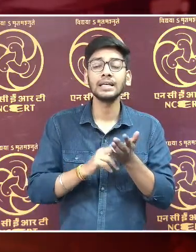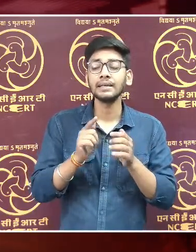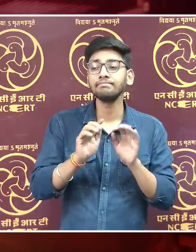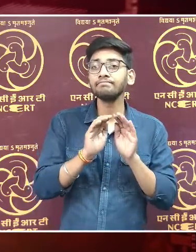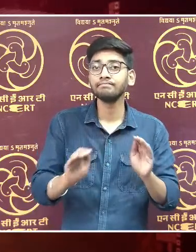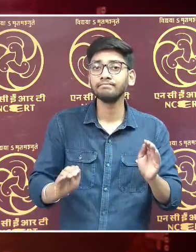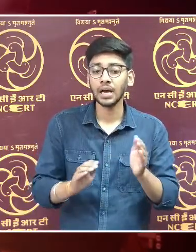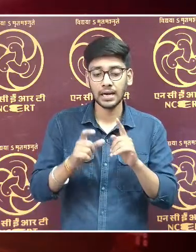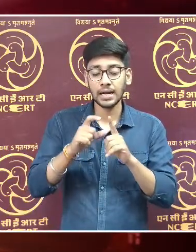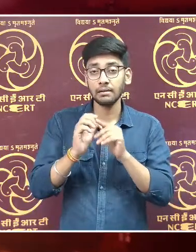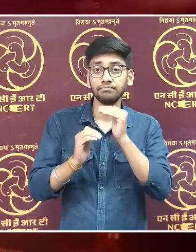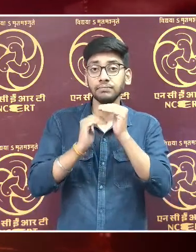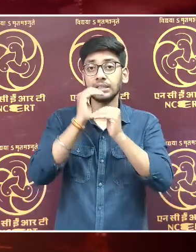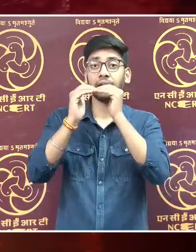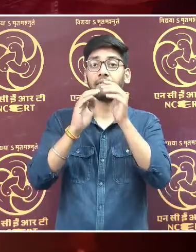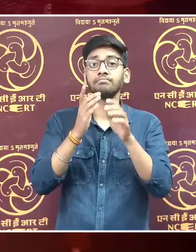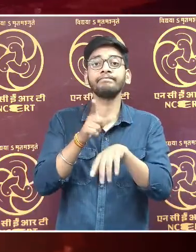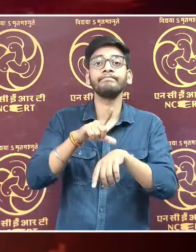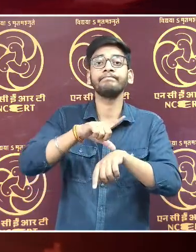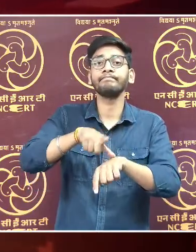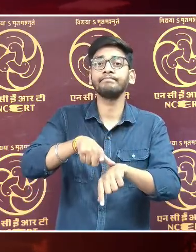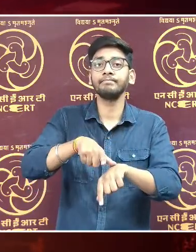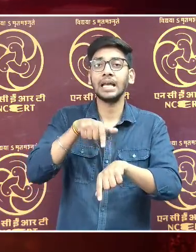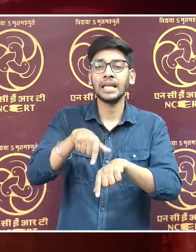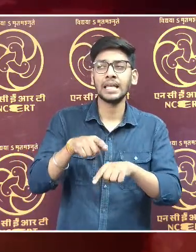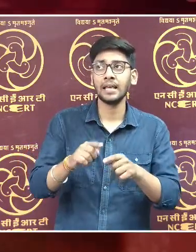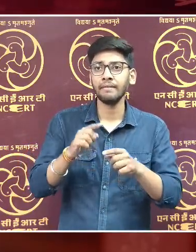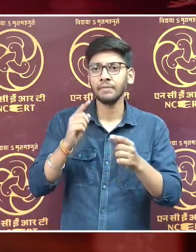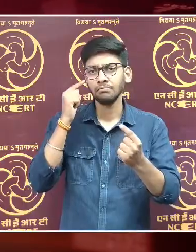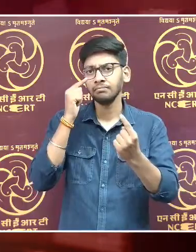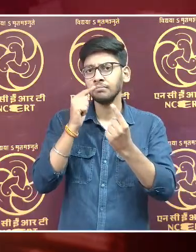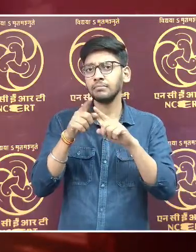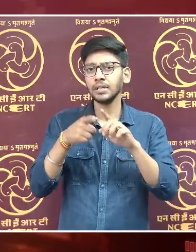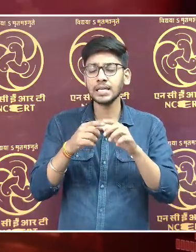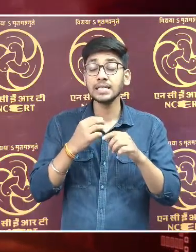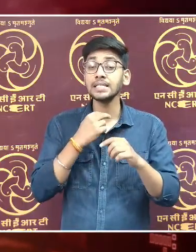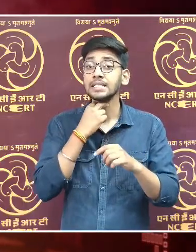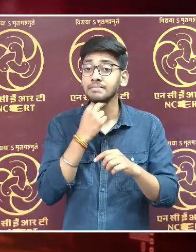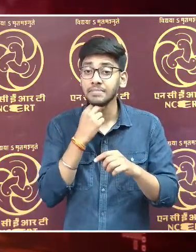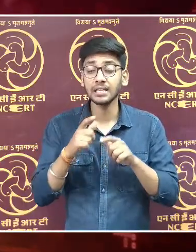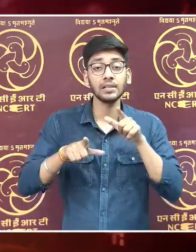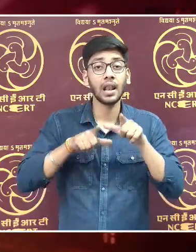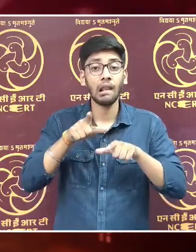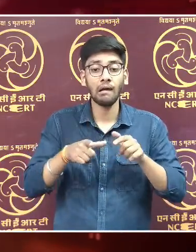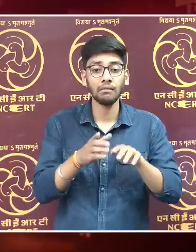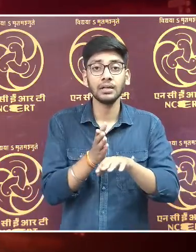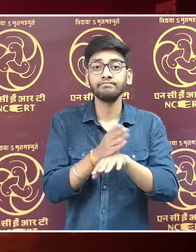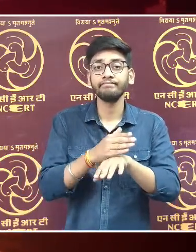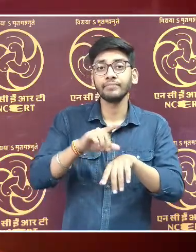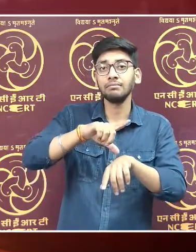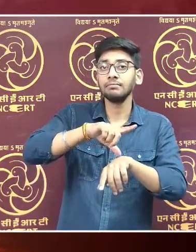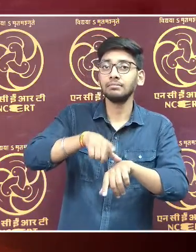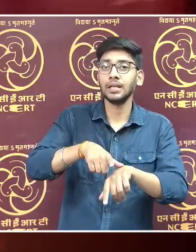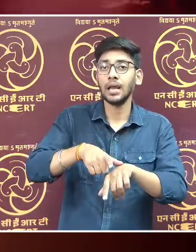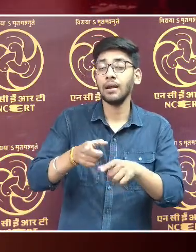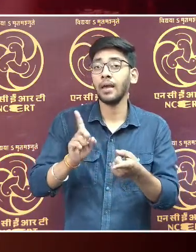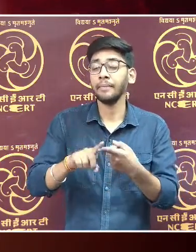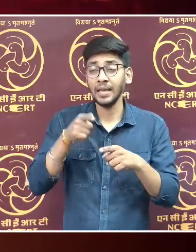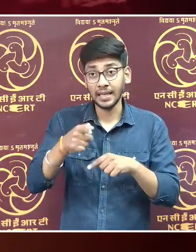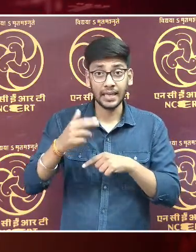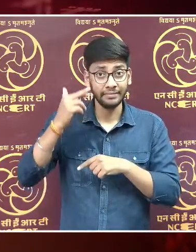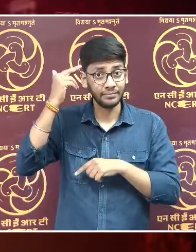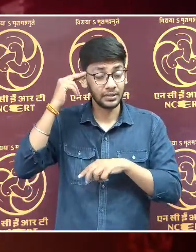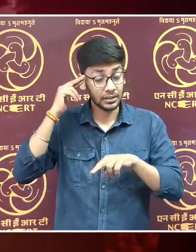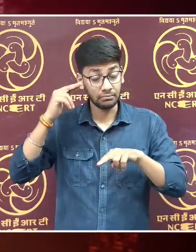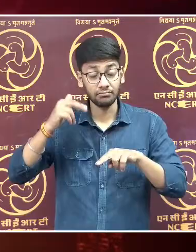with developmental delays. In terms of more specifically, the speech and language development might be delayed even if this condition occurs, which might